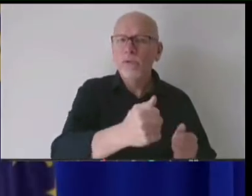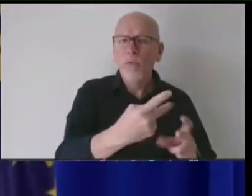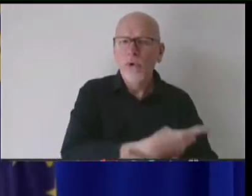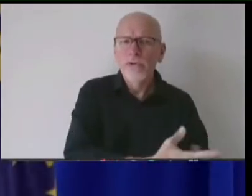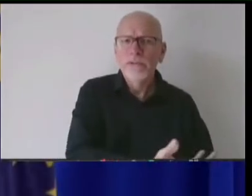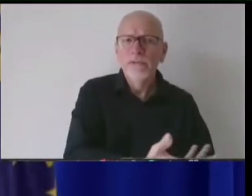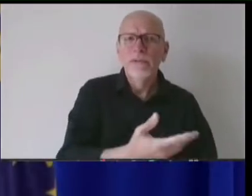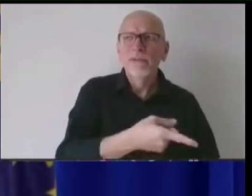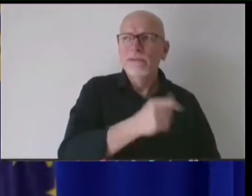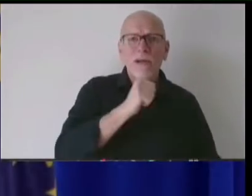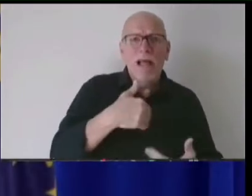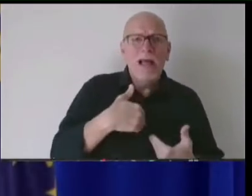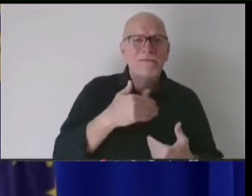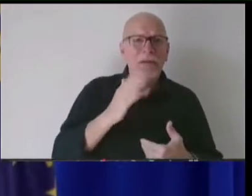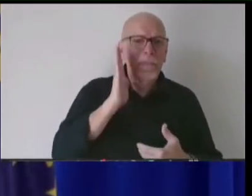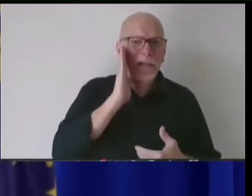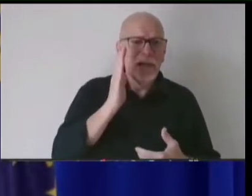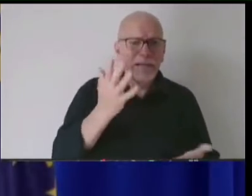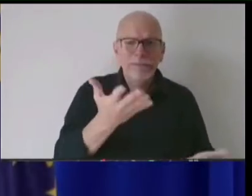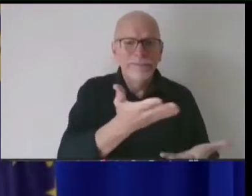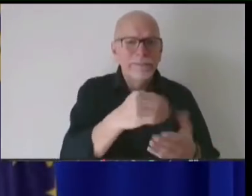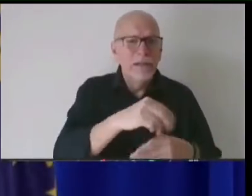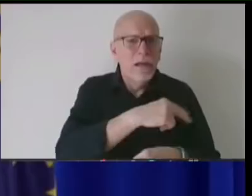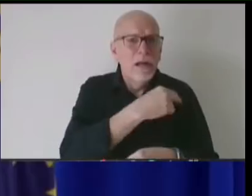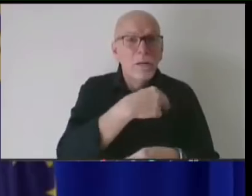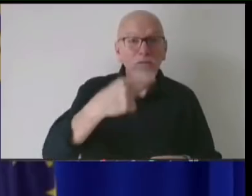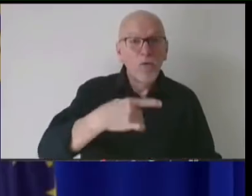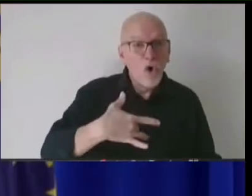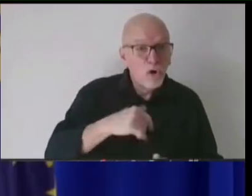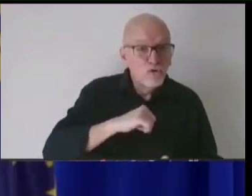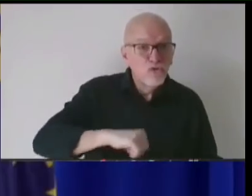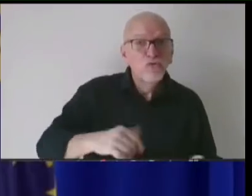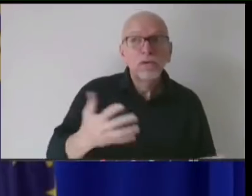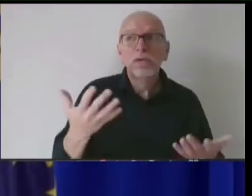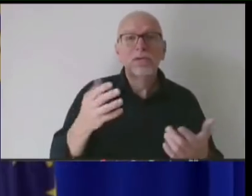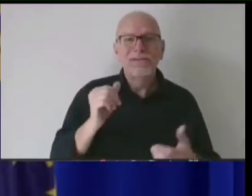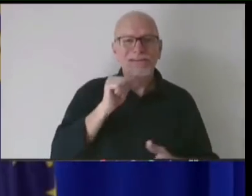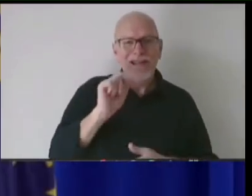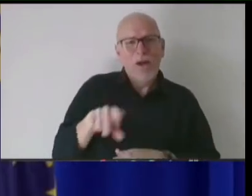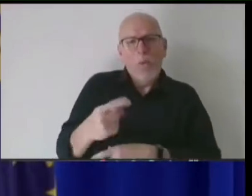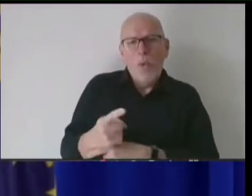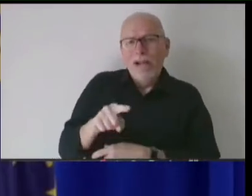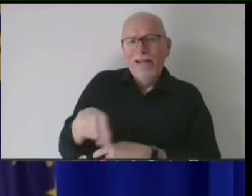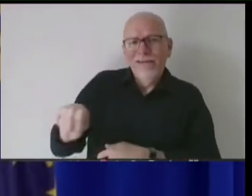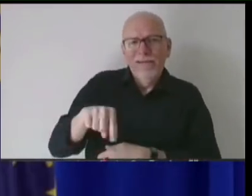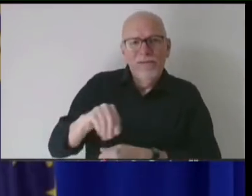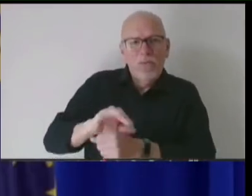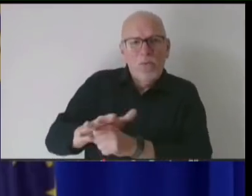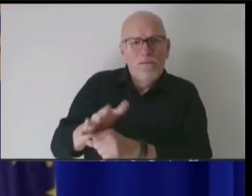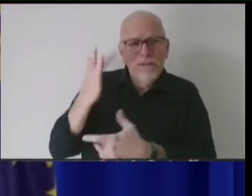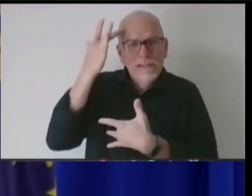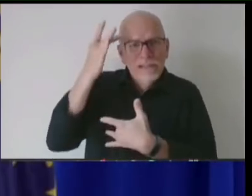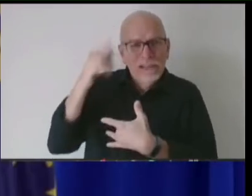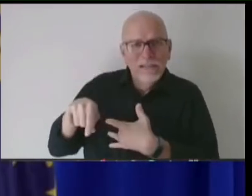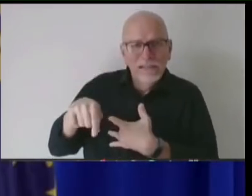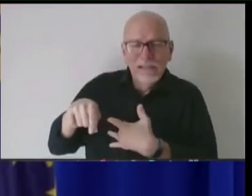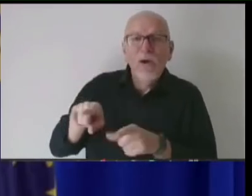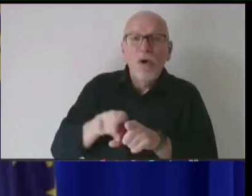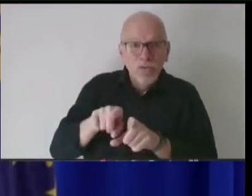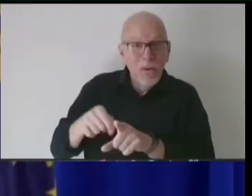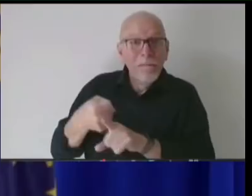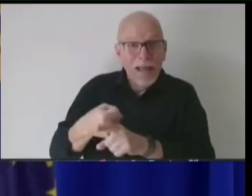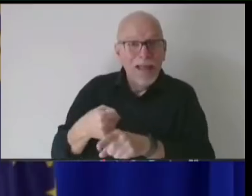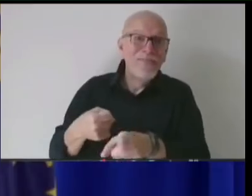have a bed to do the elective heart surgery and the other things. So it's not just affecting the people that are getting sick with COVID because they're